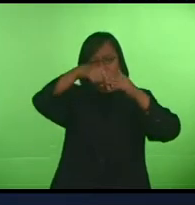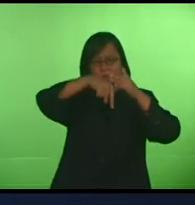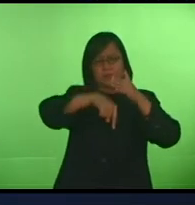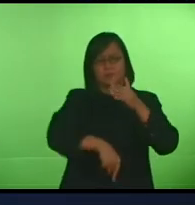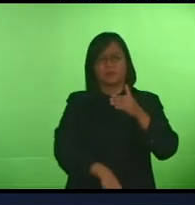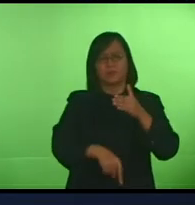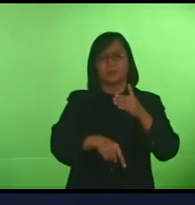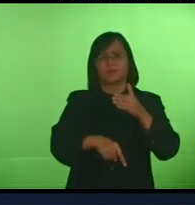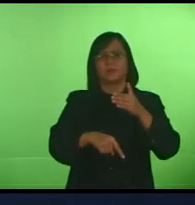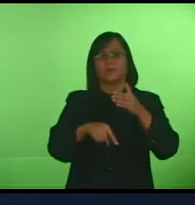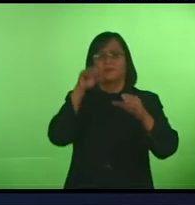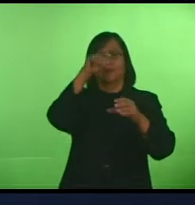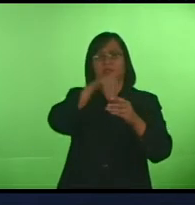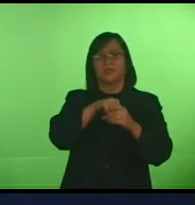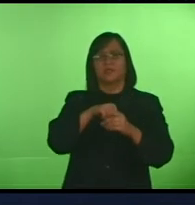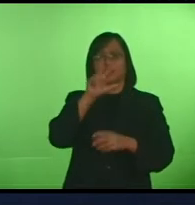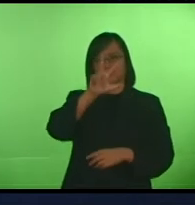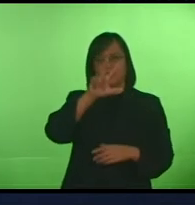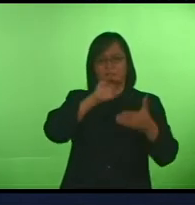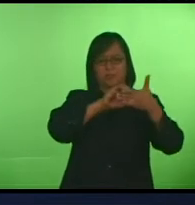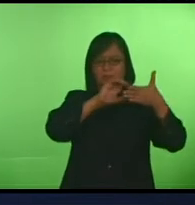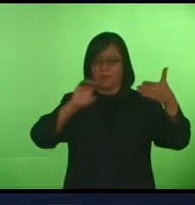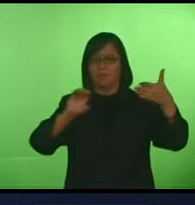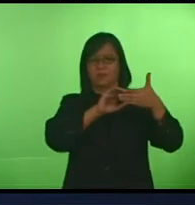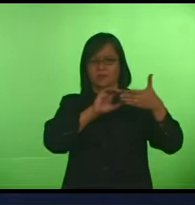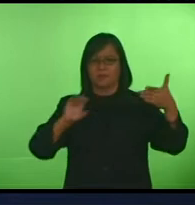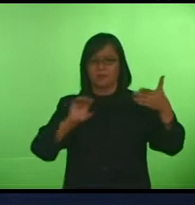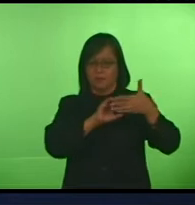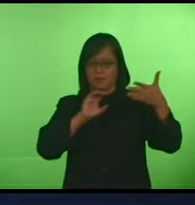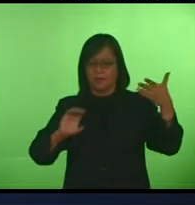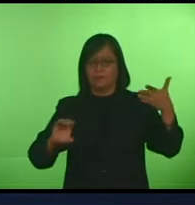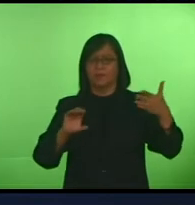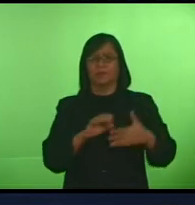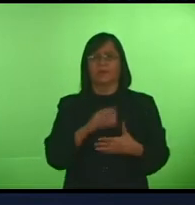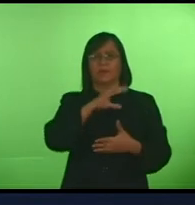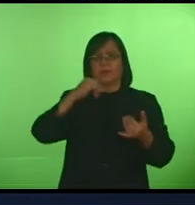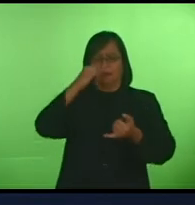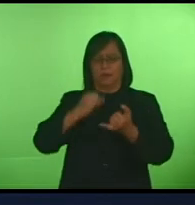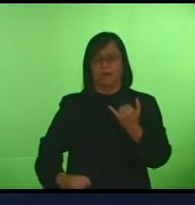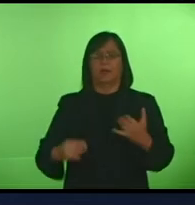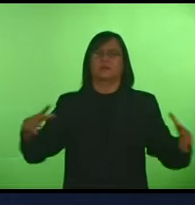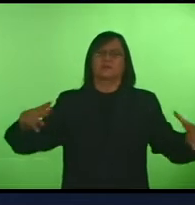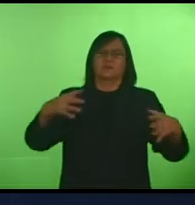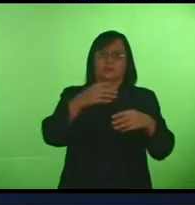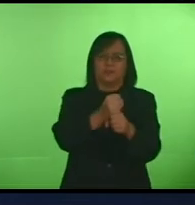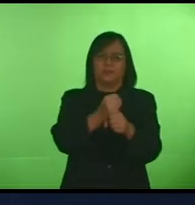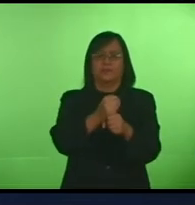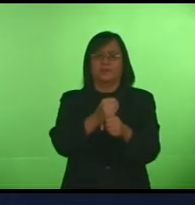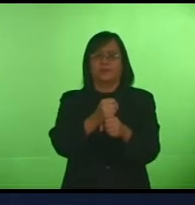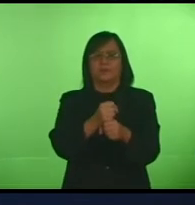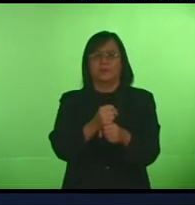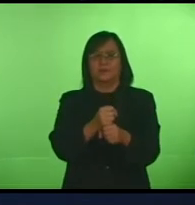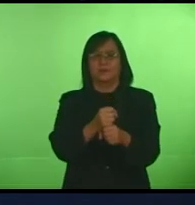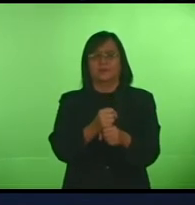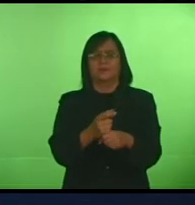details in 3 paragraphs, and lastly you have to give the conclusion. So basically